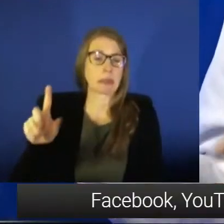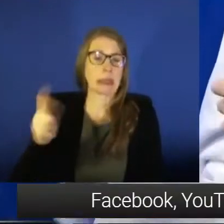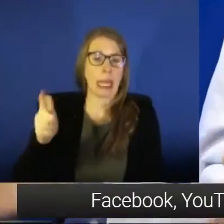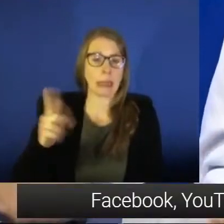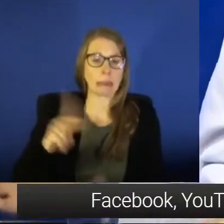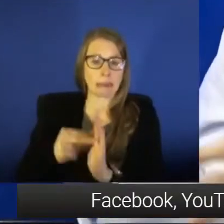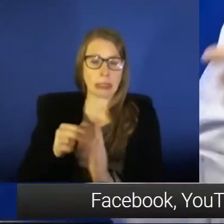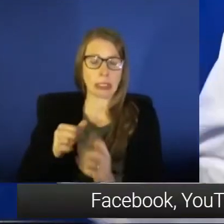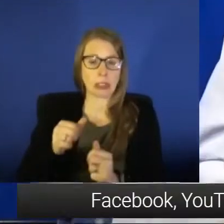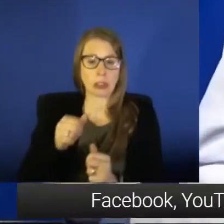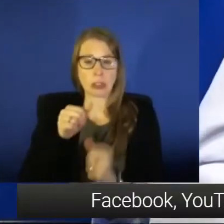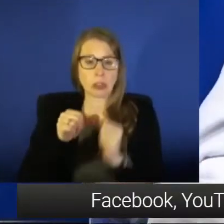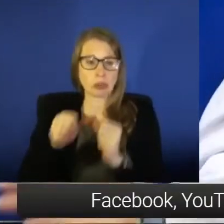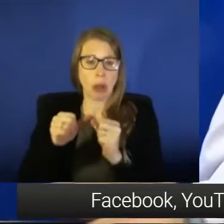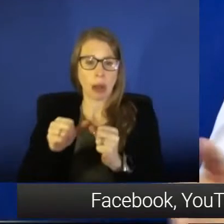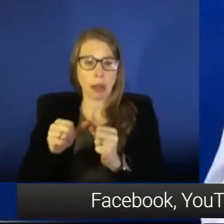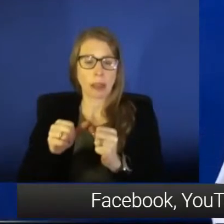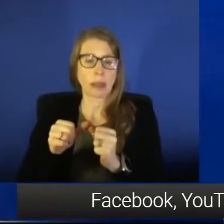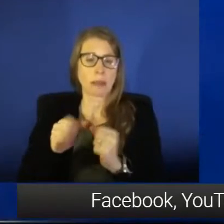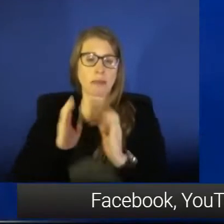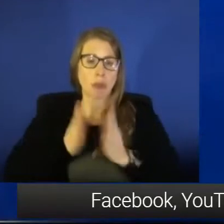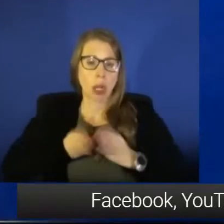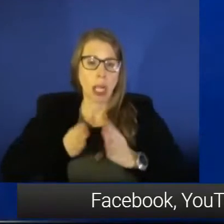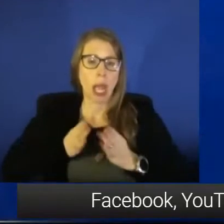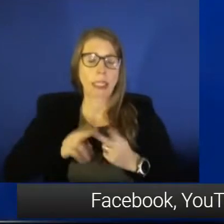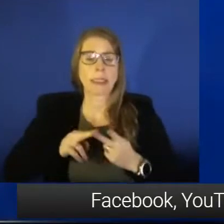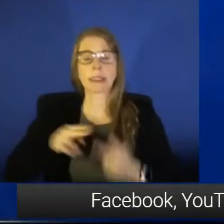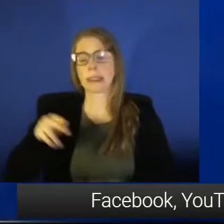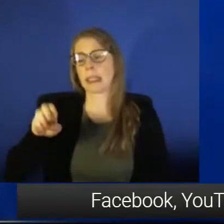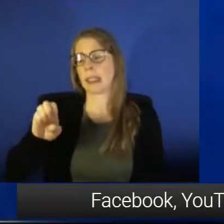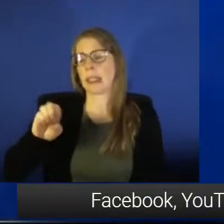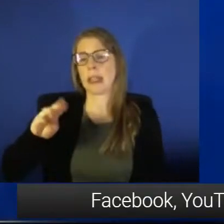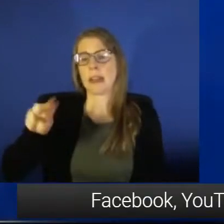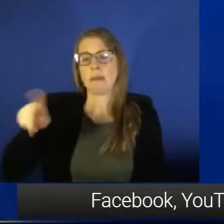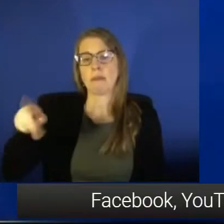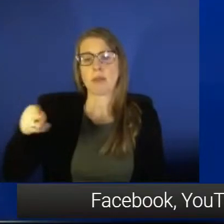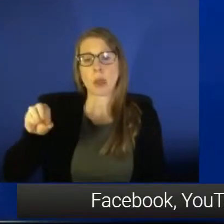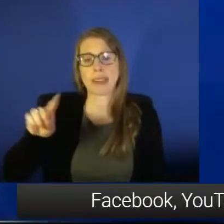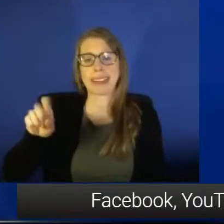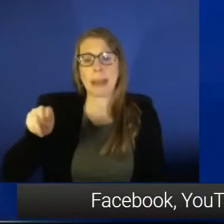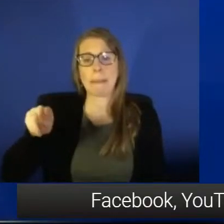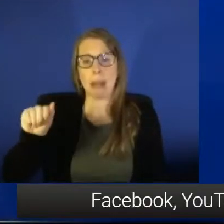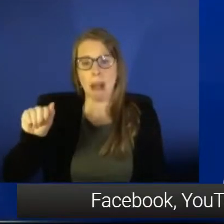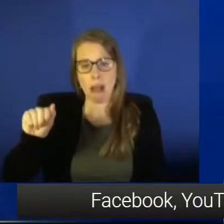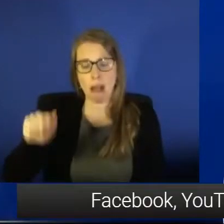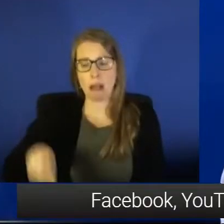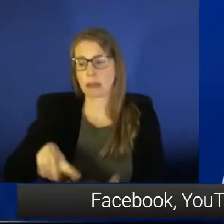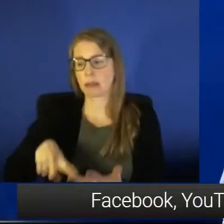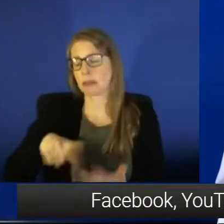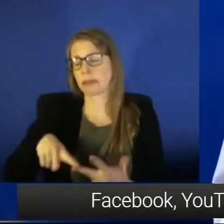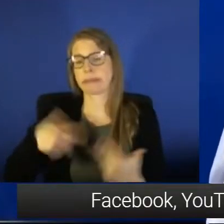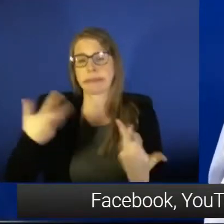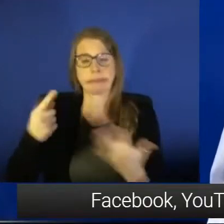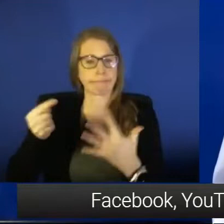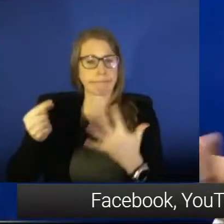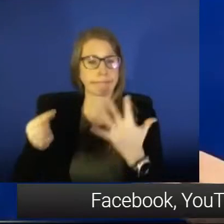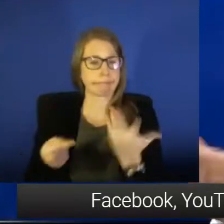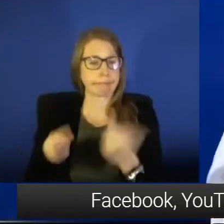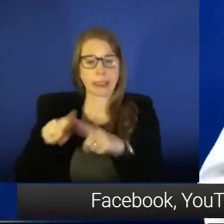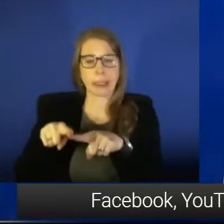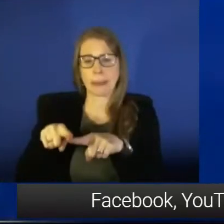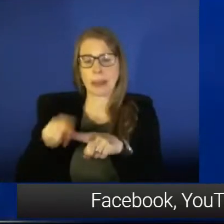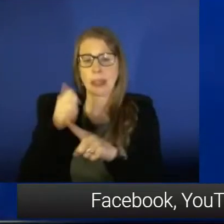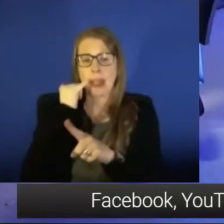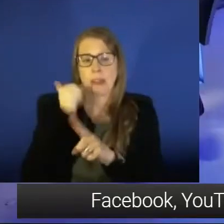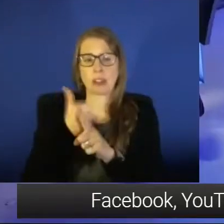bronchitis, emphysema, smokers, things of that nature. Right. Asthma may stand apart from that. It can't, but it depends on whether you're a lumper or a